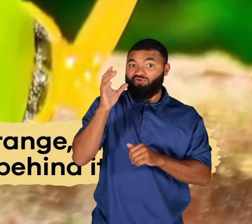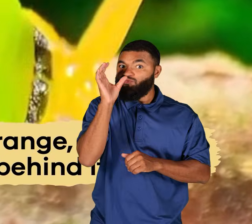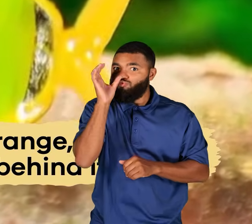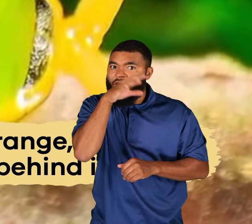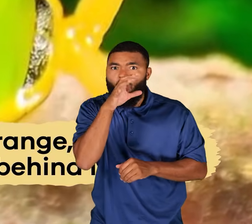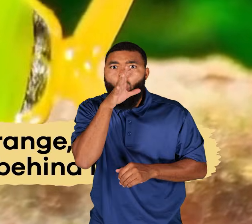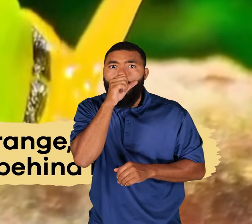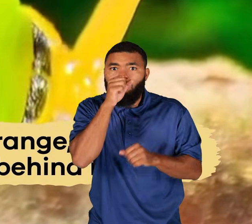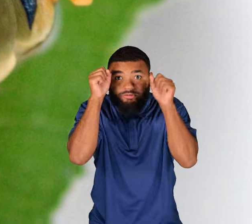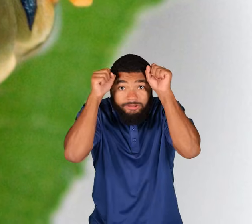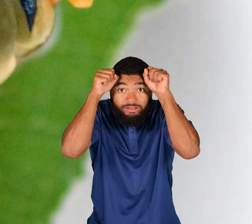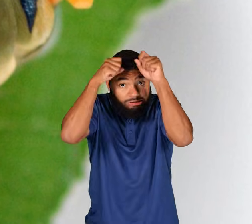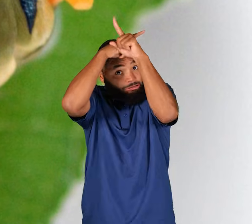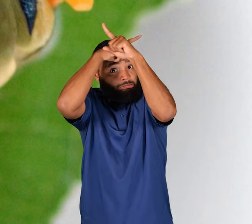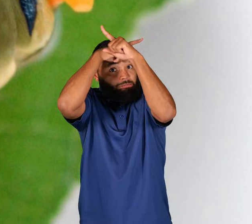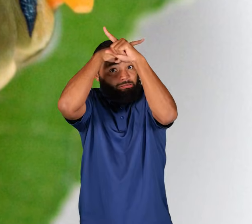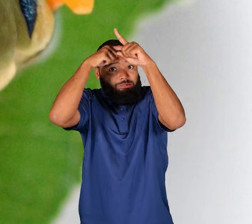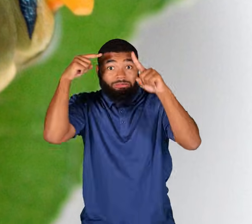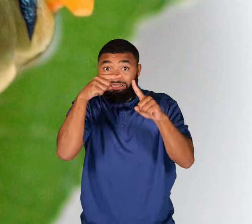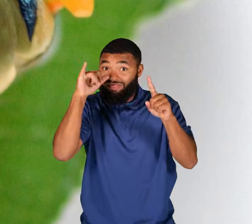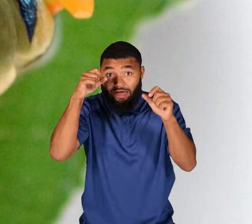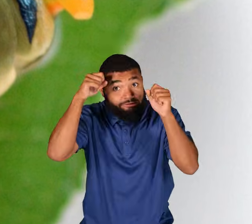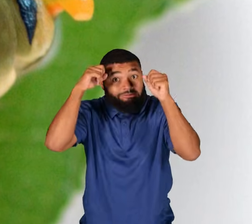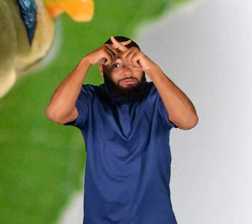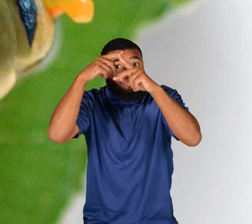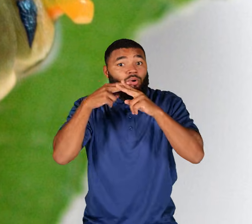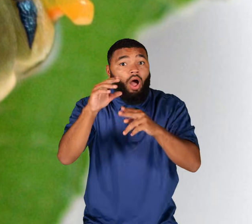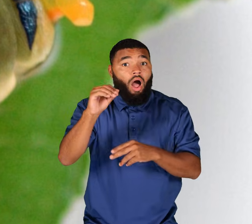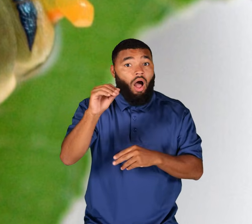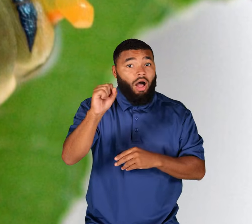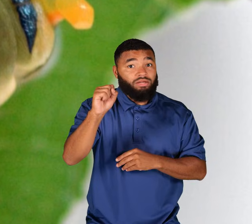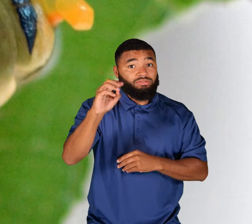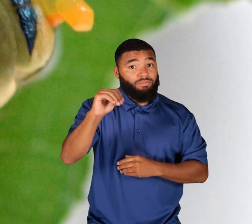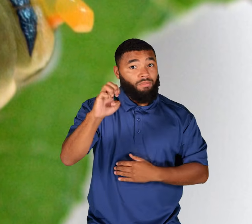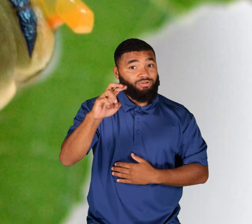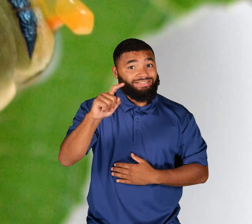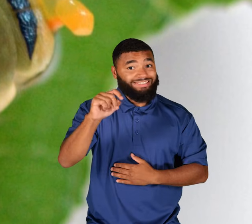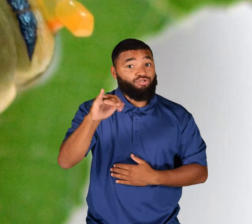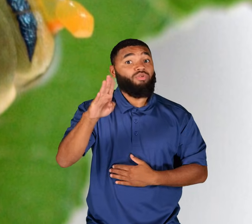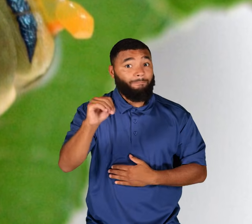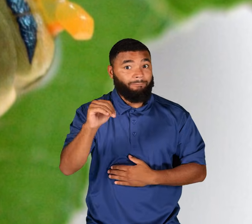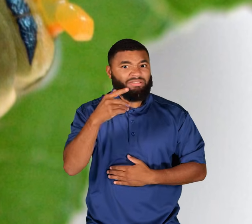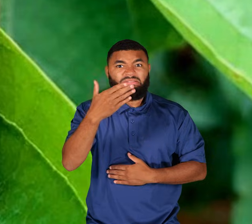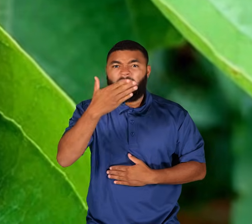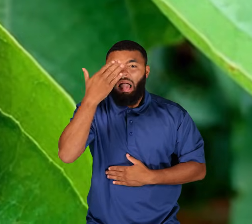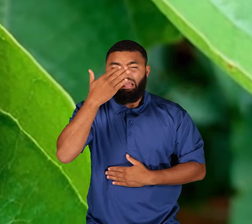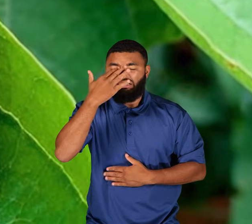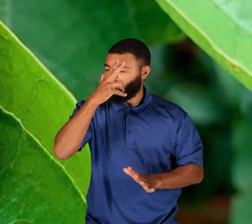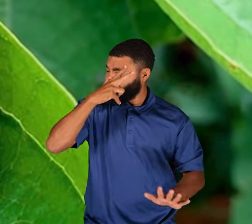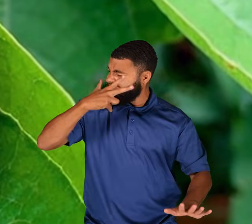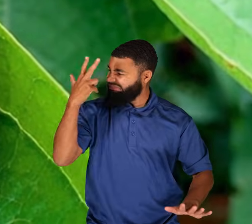from behind its head. This organ is called an osmeterium, and it smells terrible.